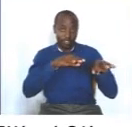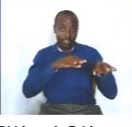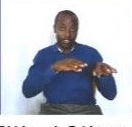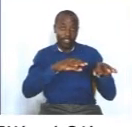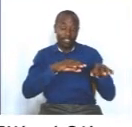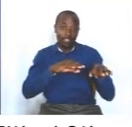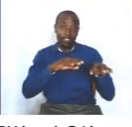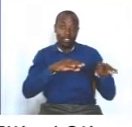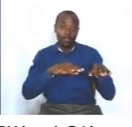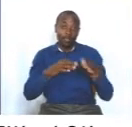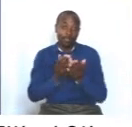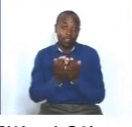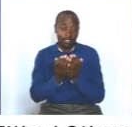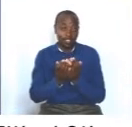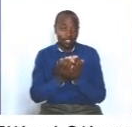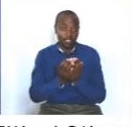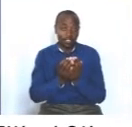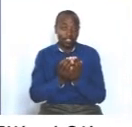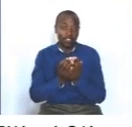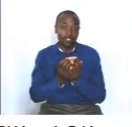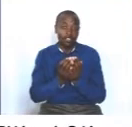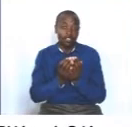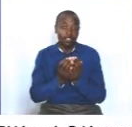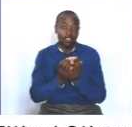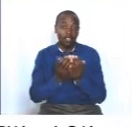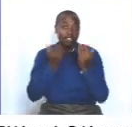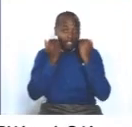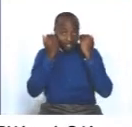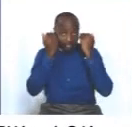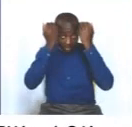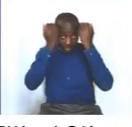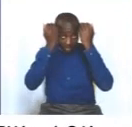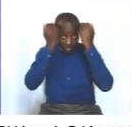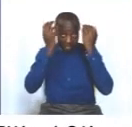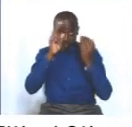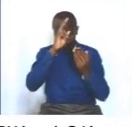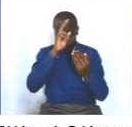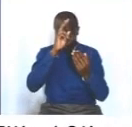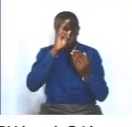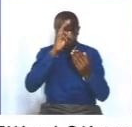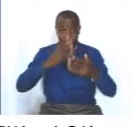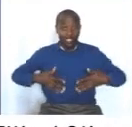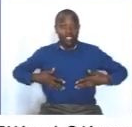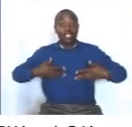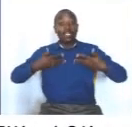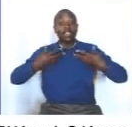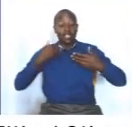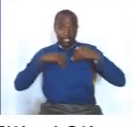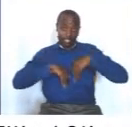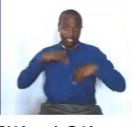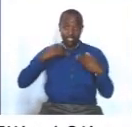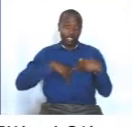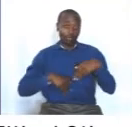at the graveside of your loved one, stress at the office, anger at the disability in your